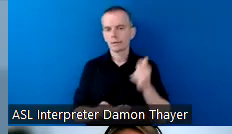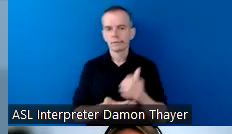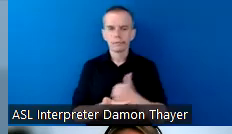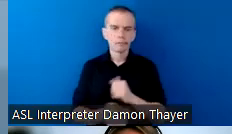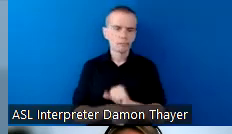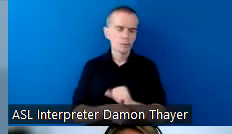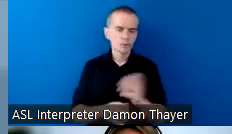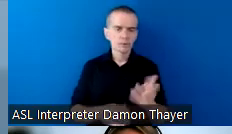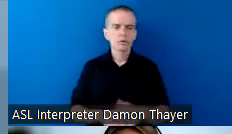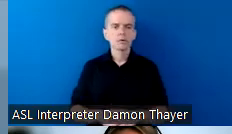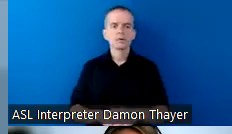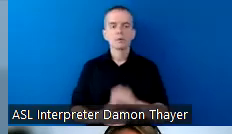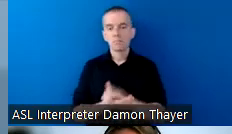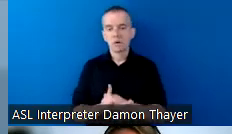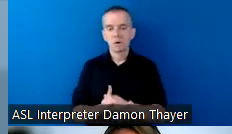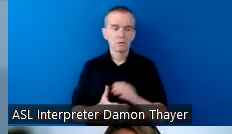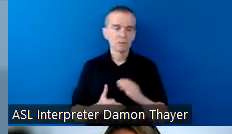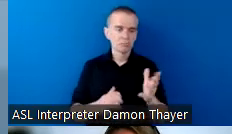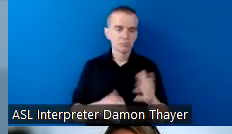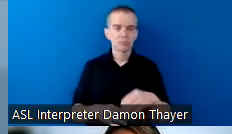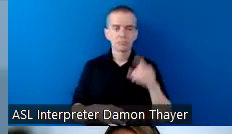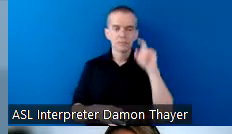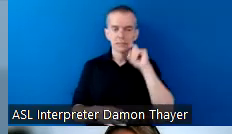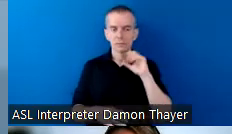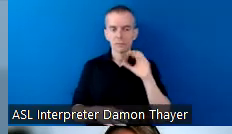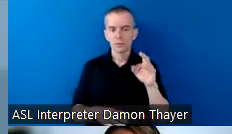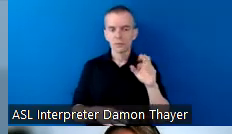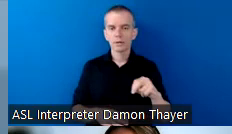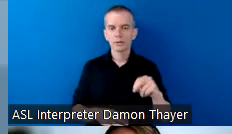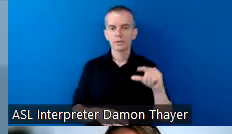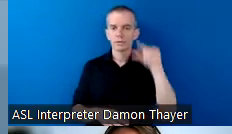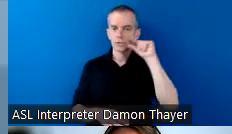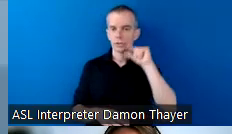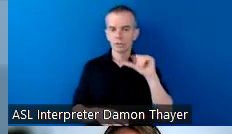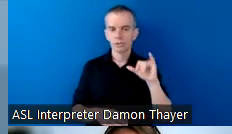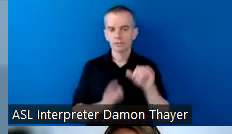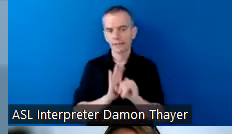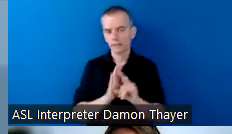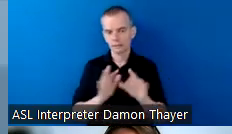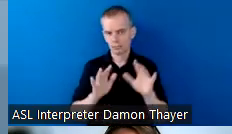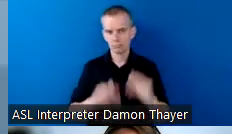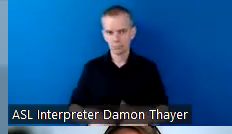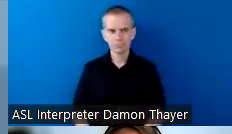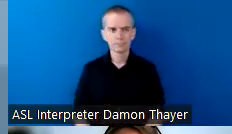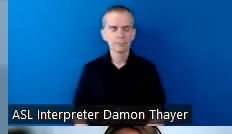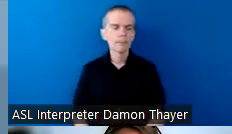status, sexual orientation, and gender identity. So next slide, please.